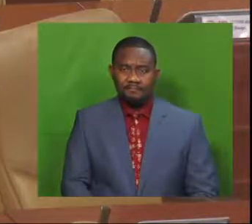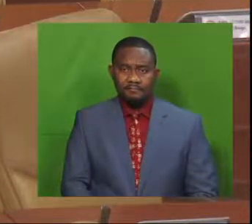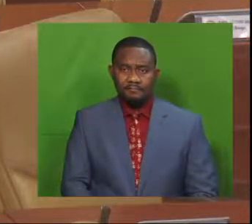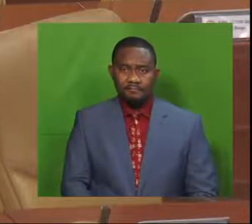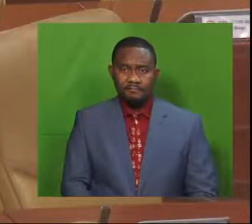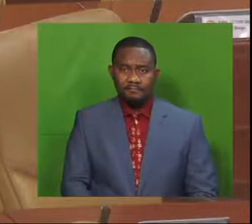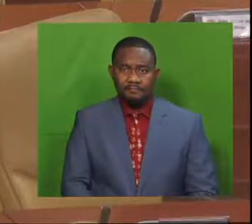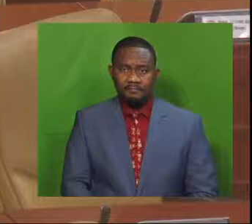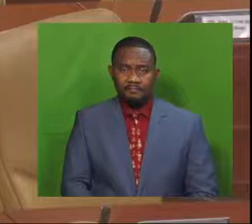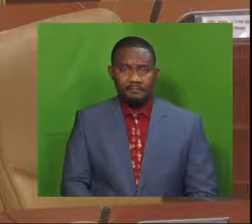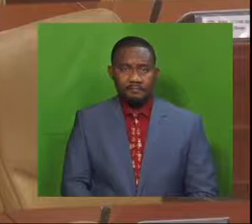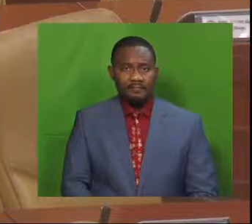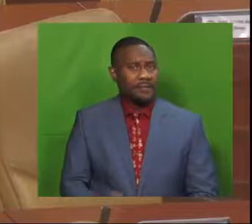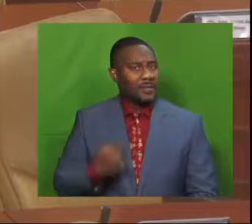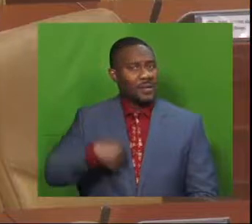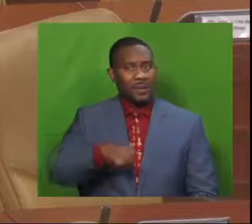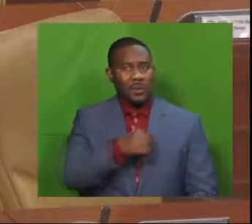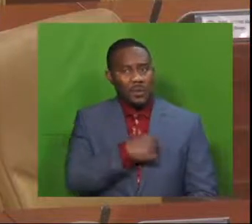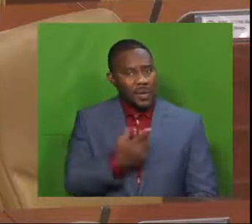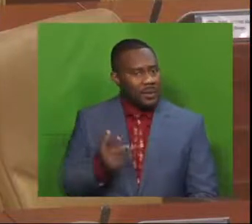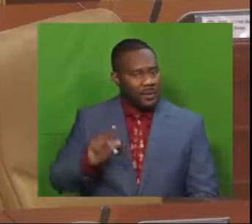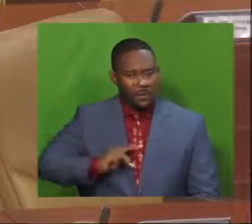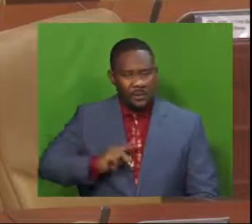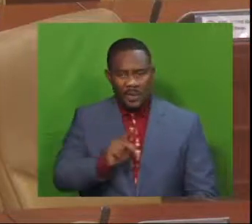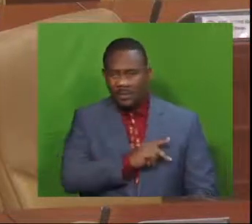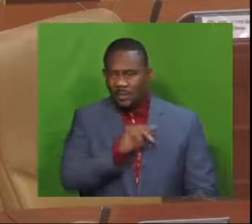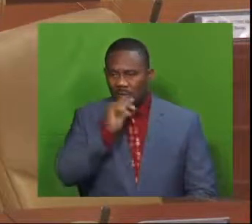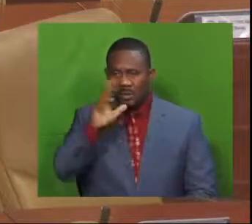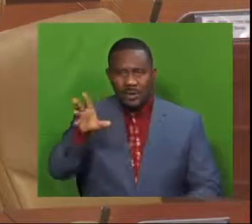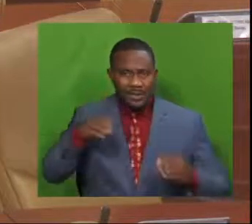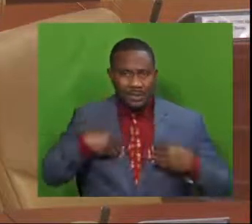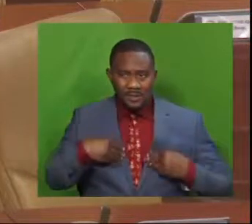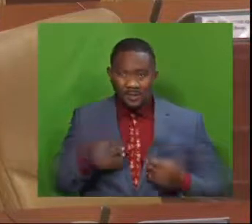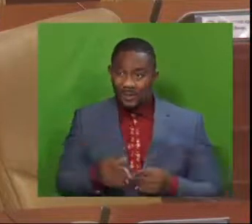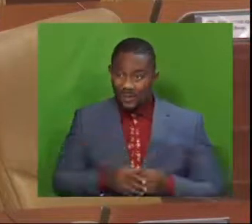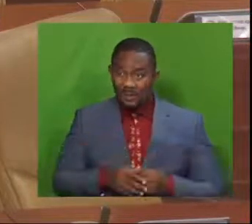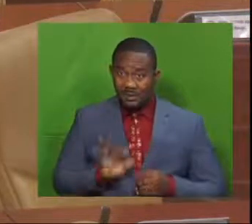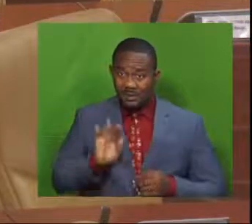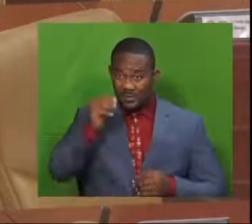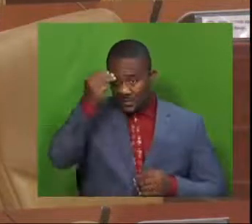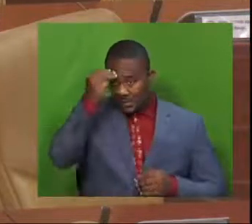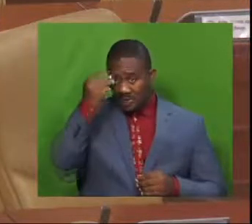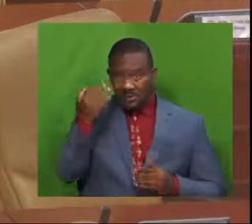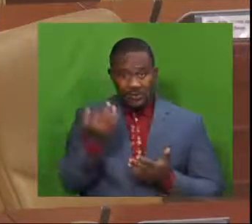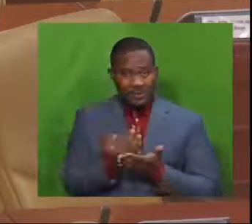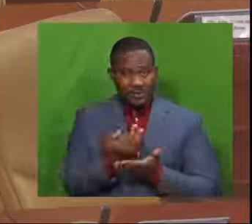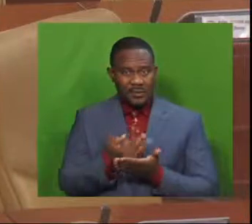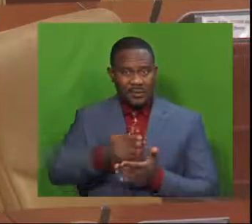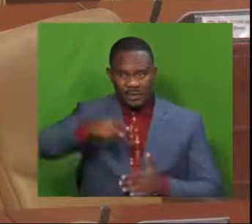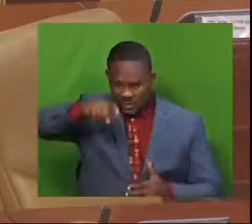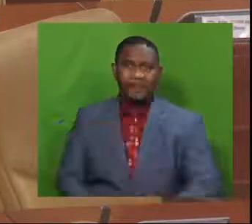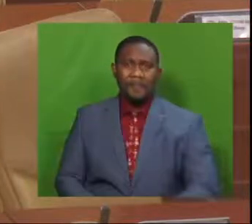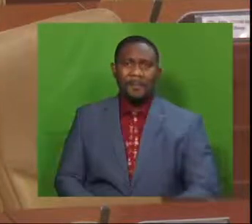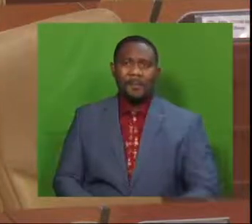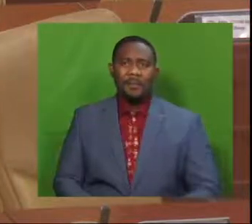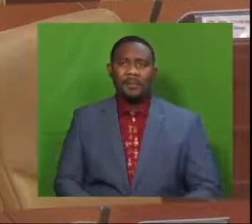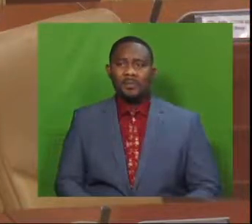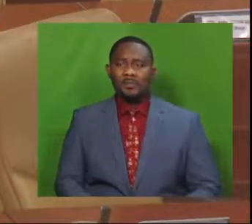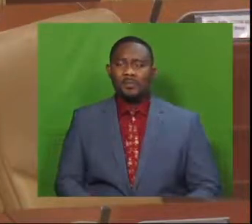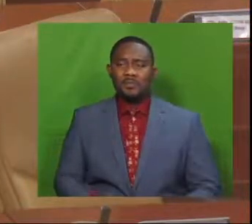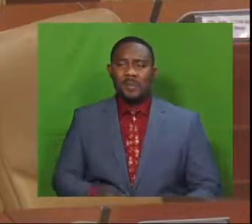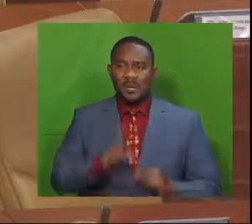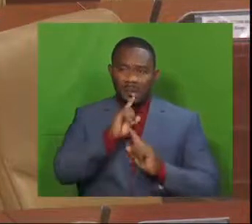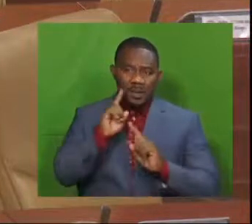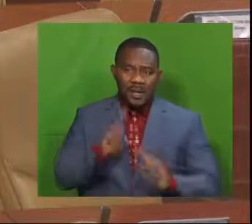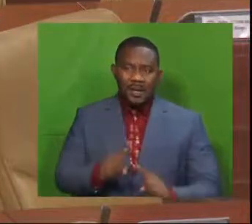of transparency and accountability, the Minister for Finance must be subject to our standing orders, not